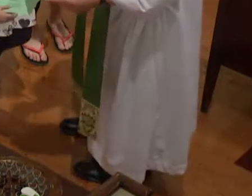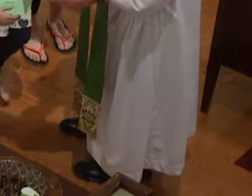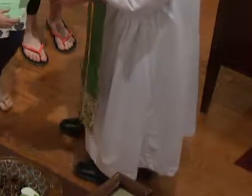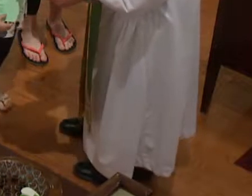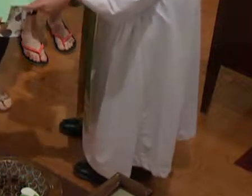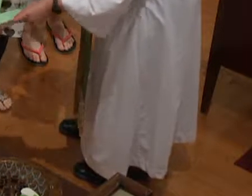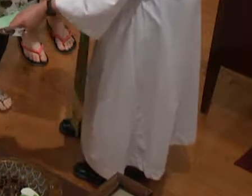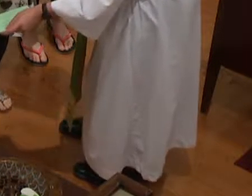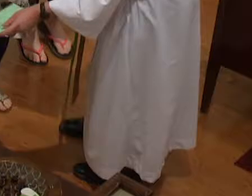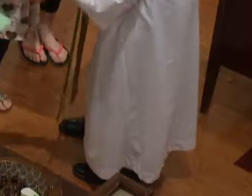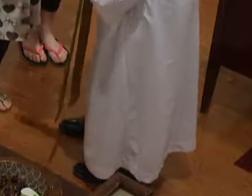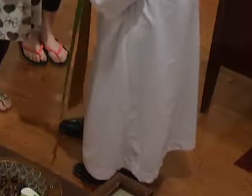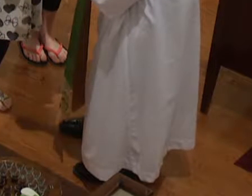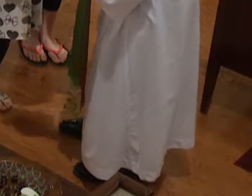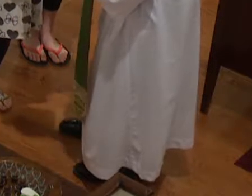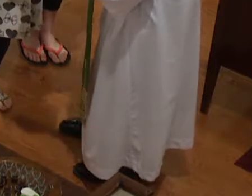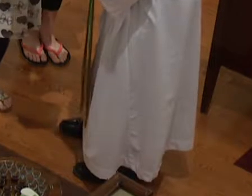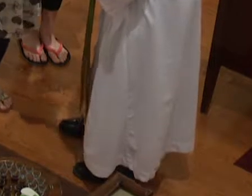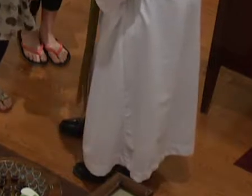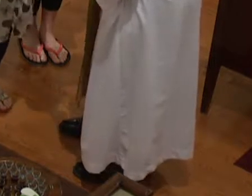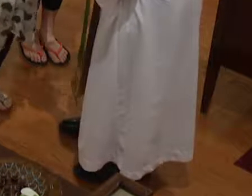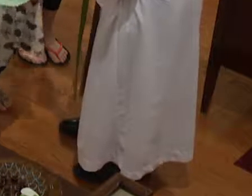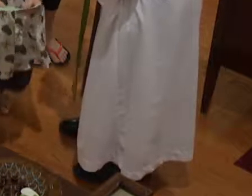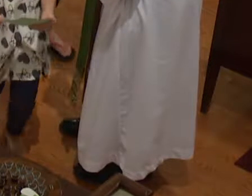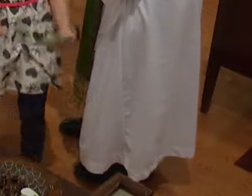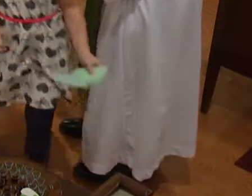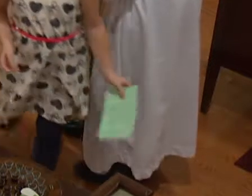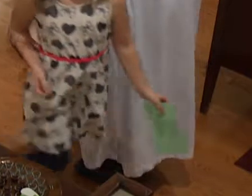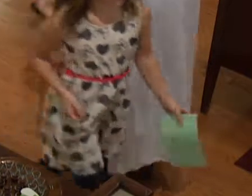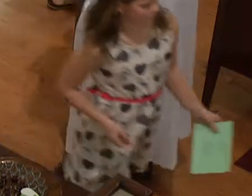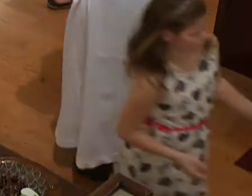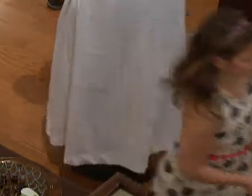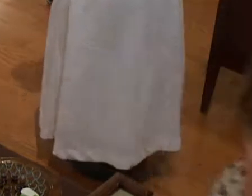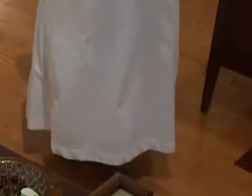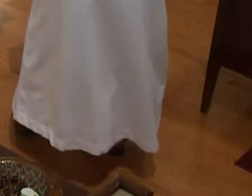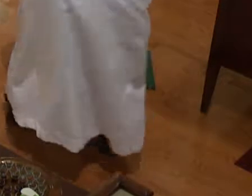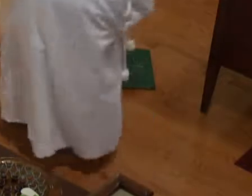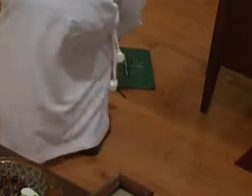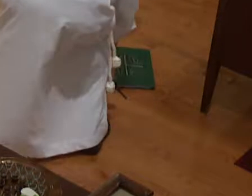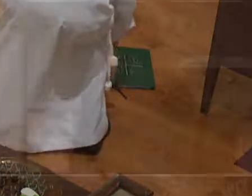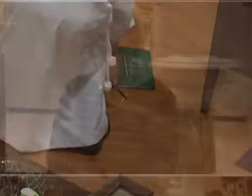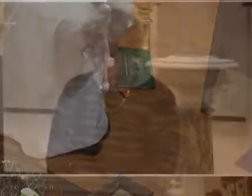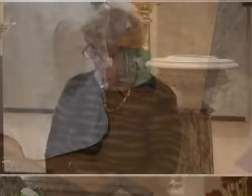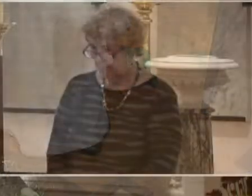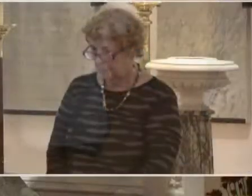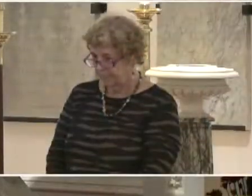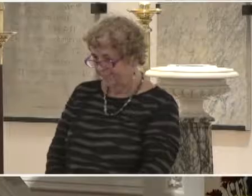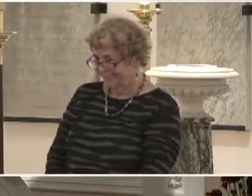Mealtime and bedtime. And you can, if you don't read yet, that's okay because your moms or dads can read them to you.